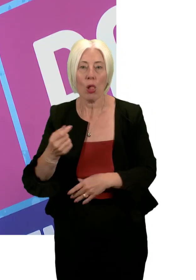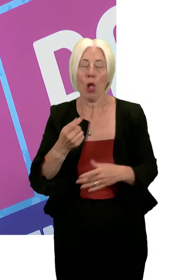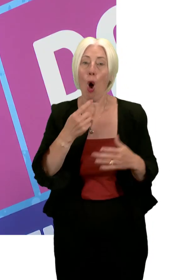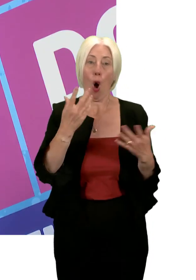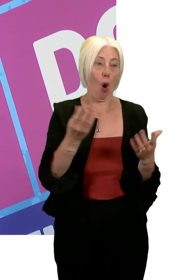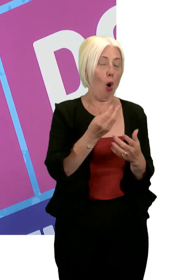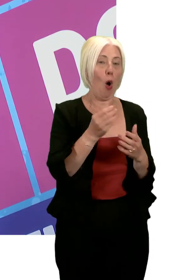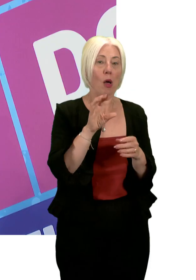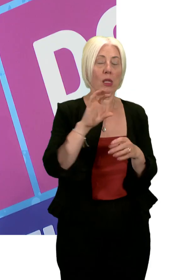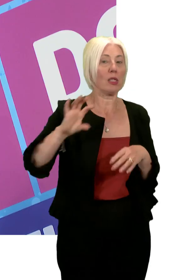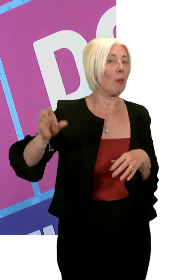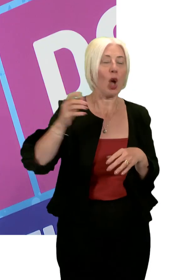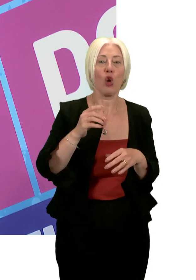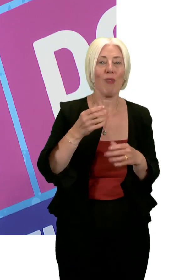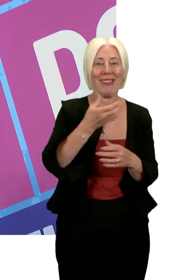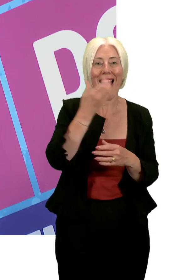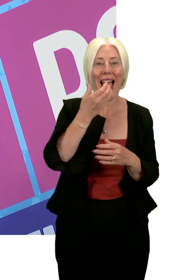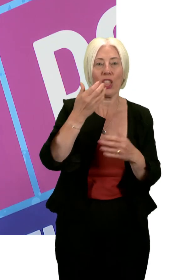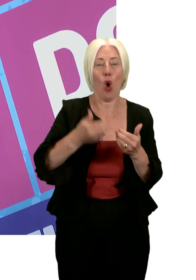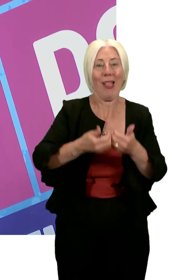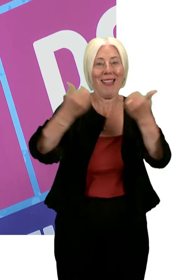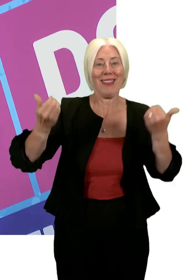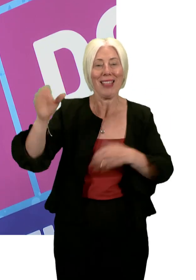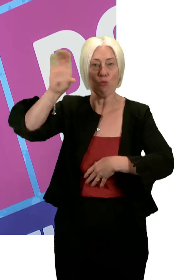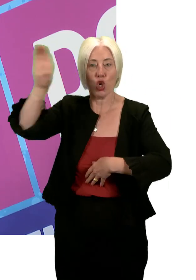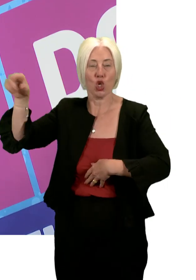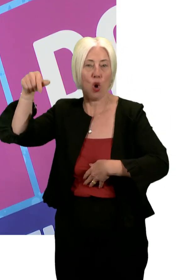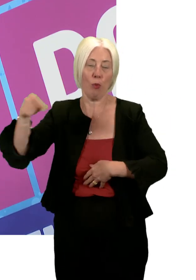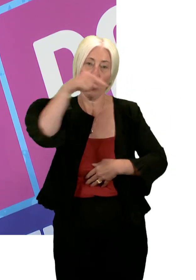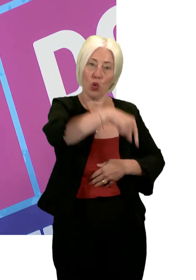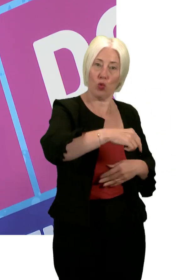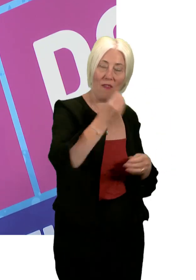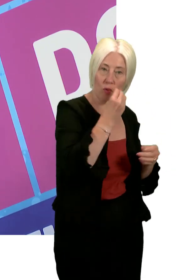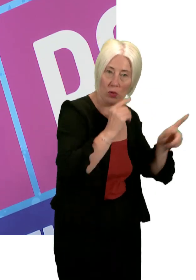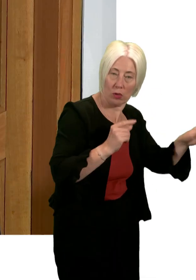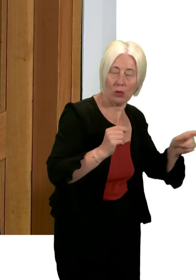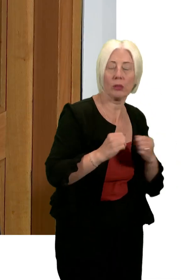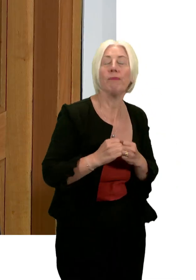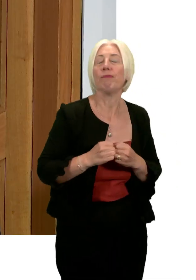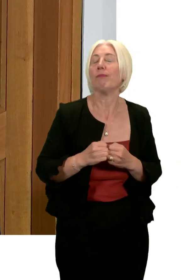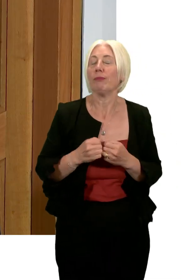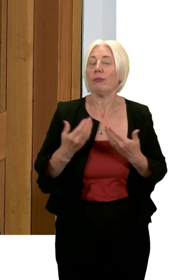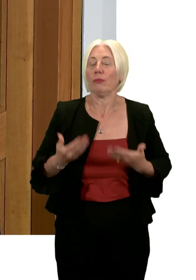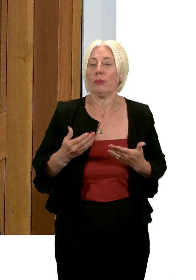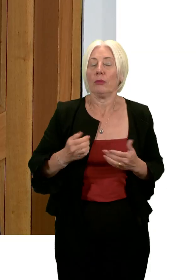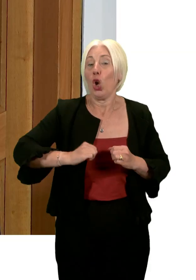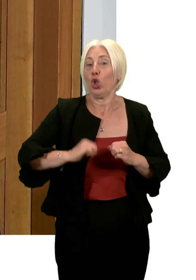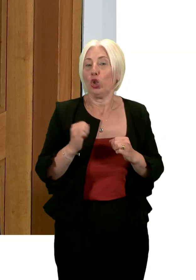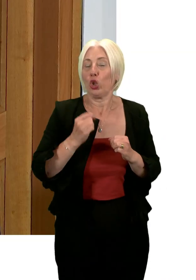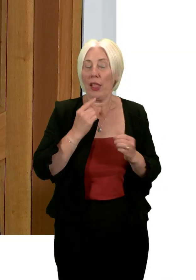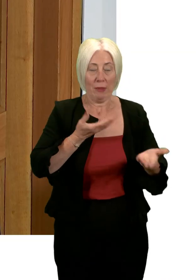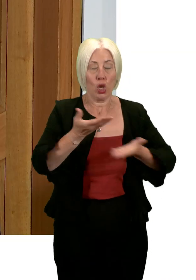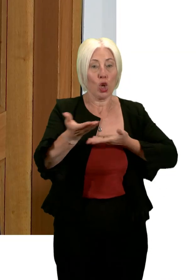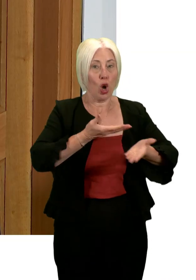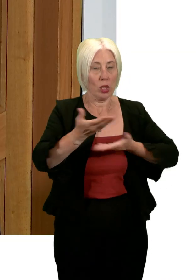Is that something we really need to be more proactive at driving forward? So yeah, I mean, Scotland has a consultation underway about product placement for